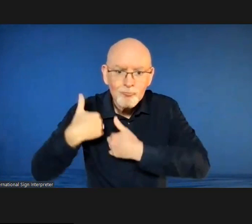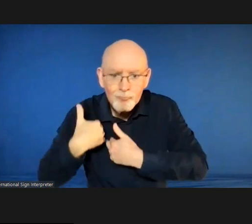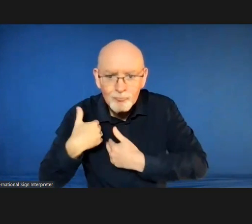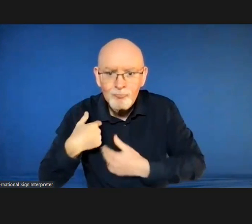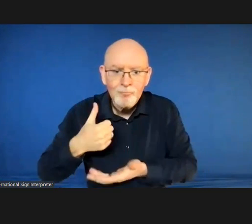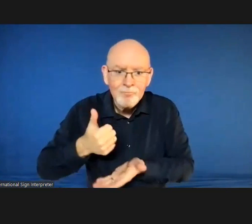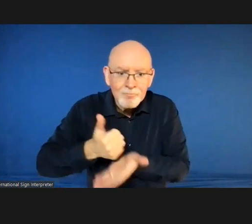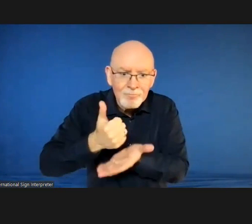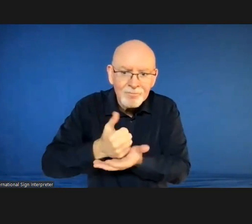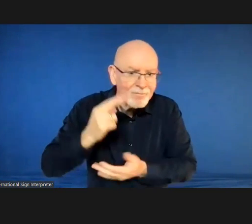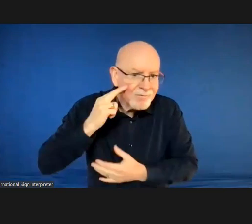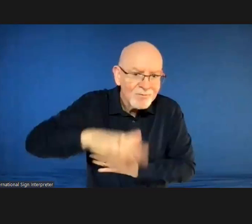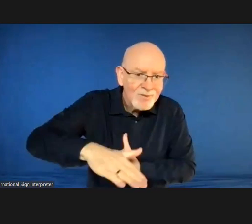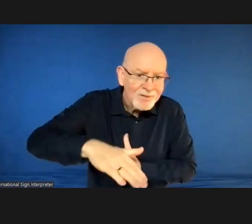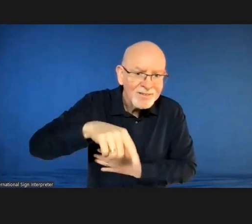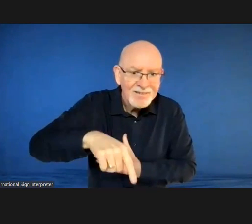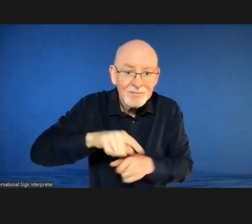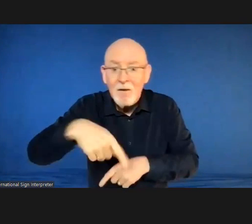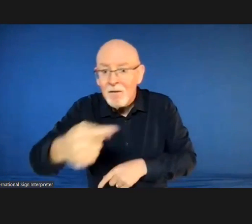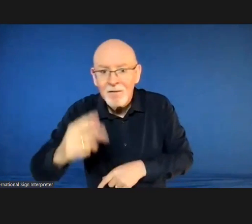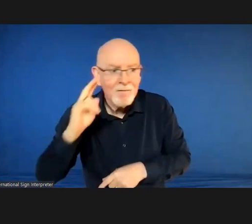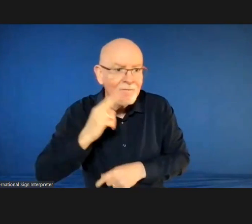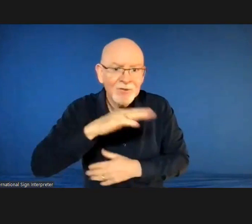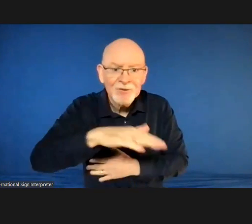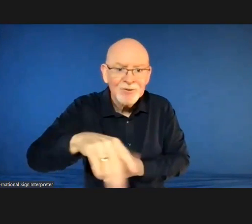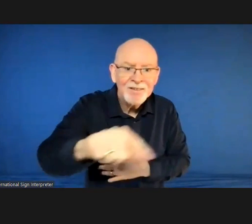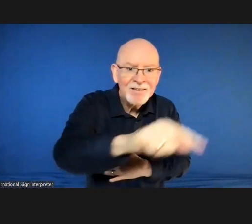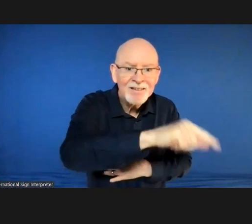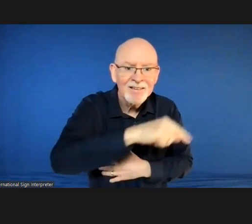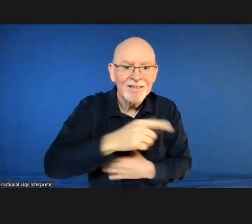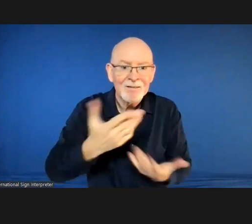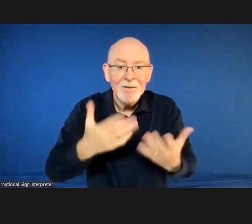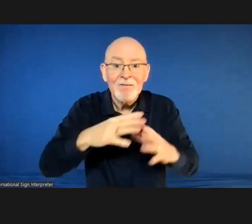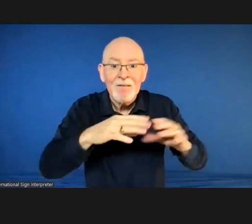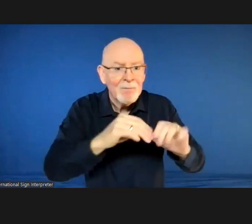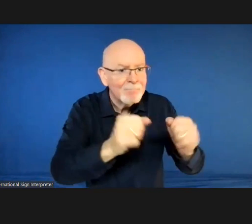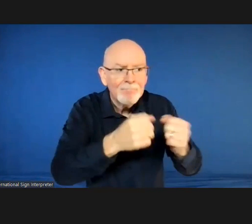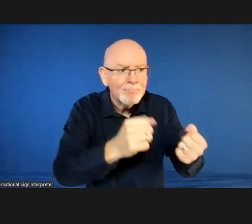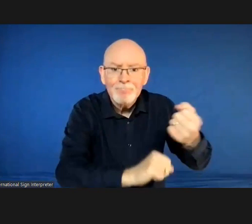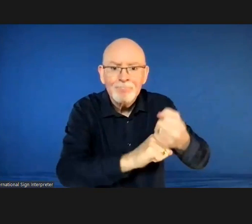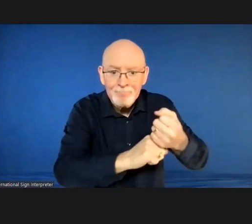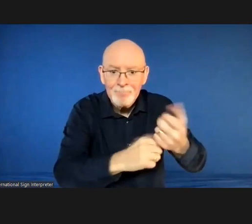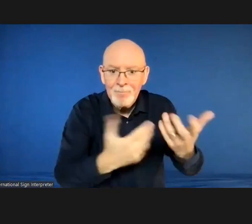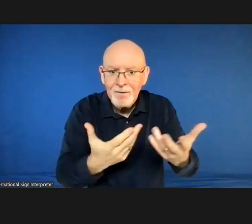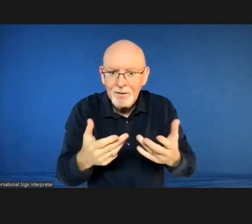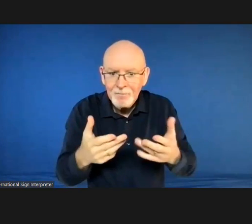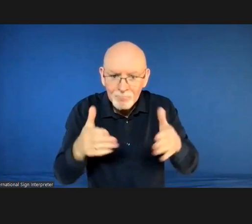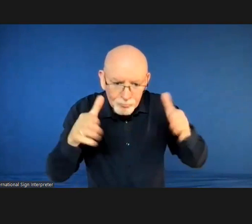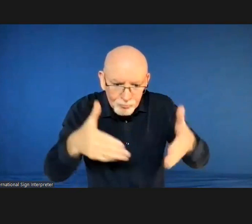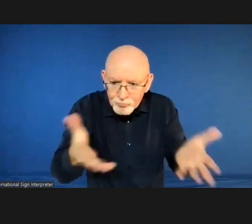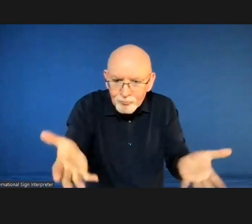So this was the biggest impact. And we see that this is a model that can sustain because